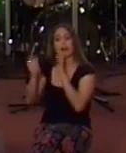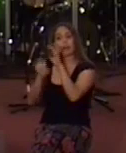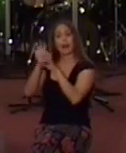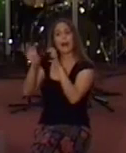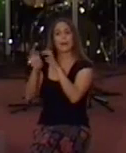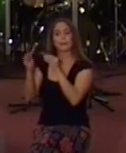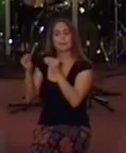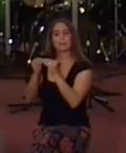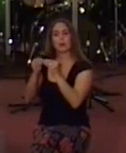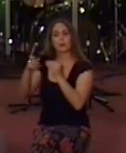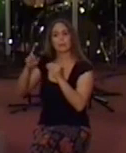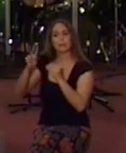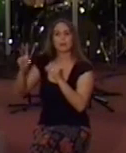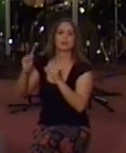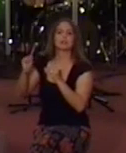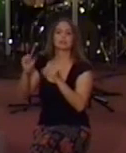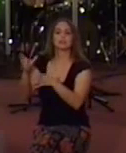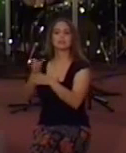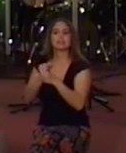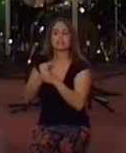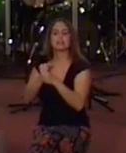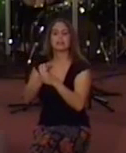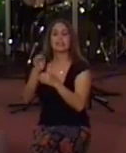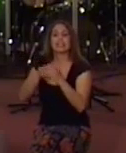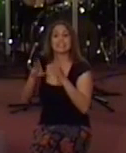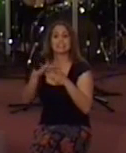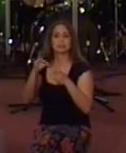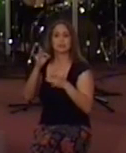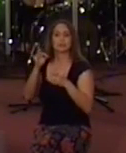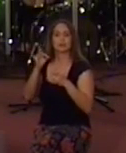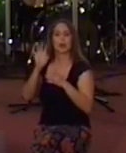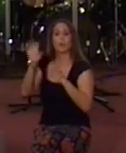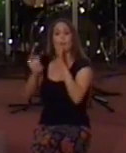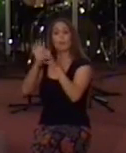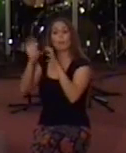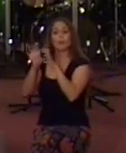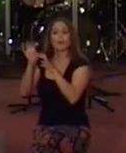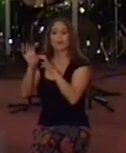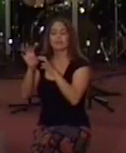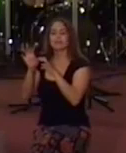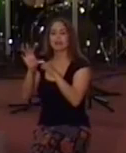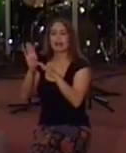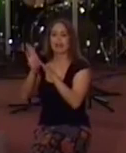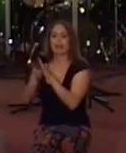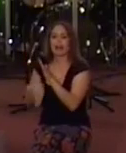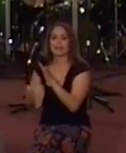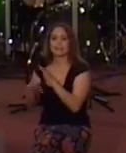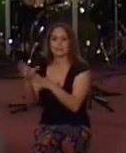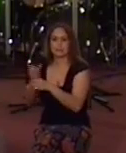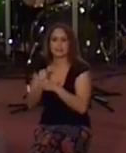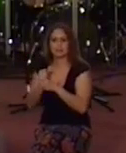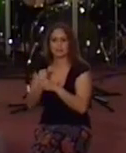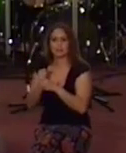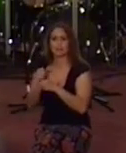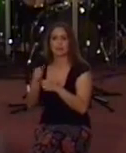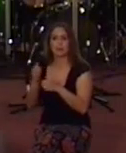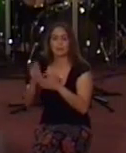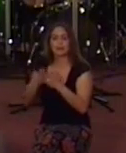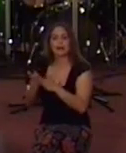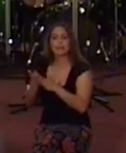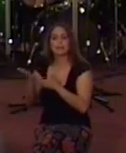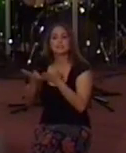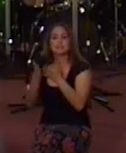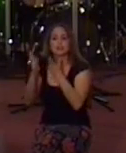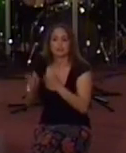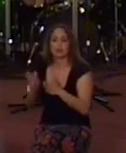you get. Because you're a servant. You learn to be a servant of all. In the Christian church, plug